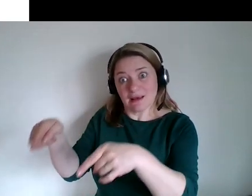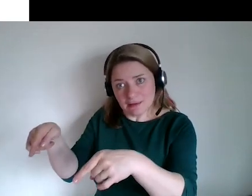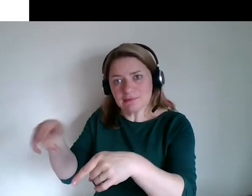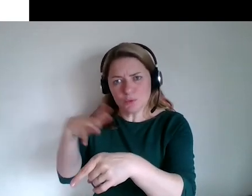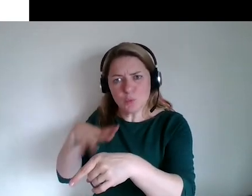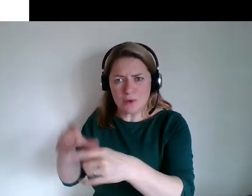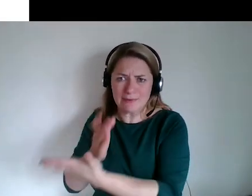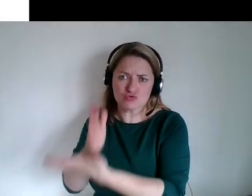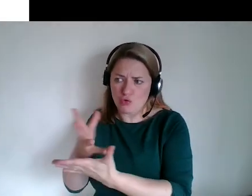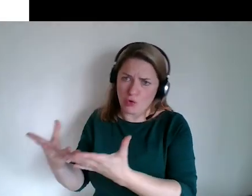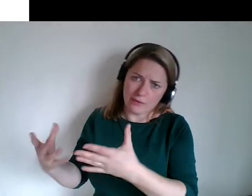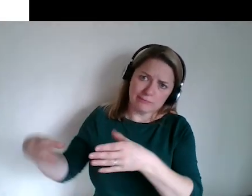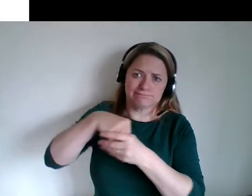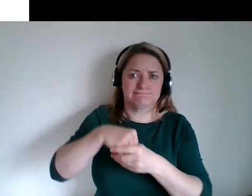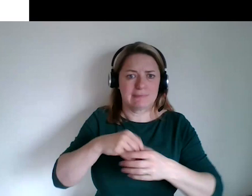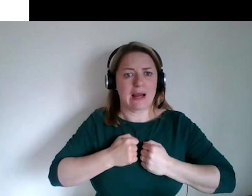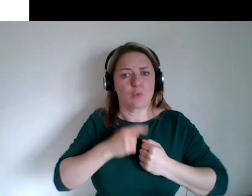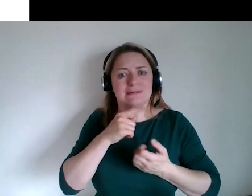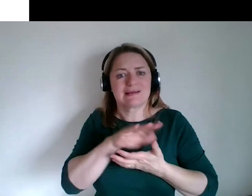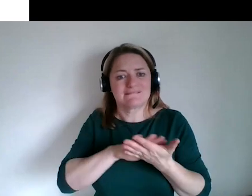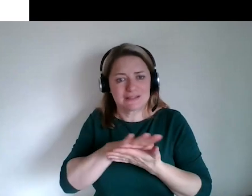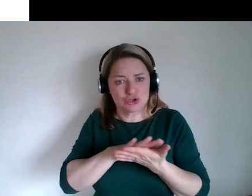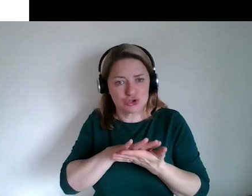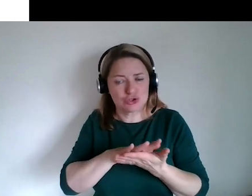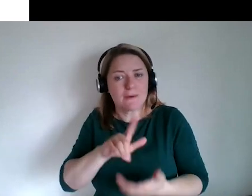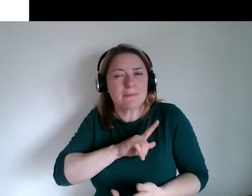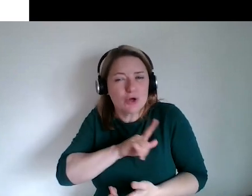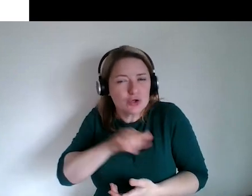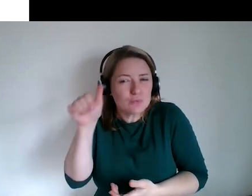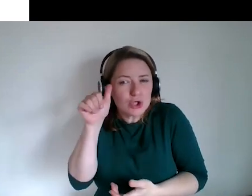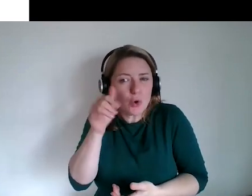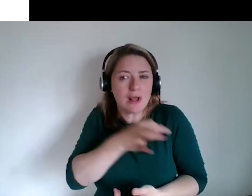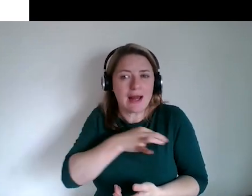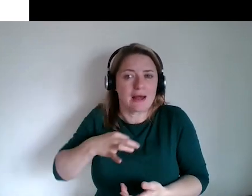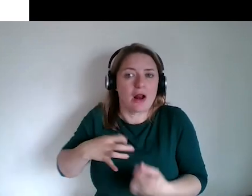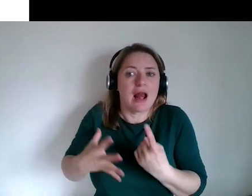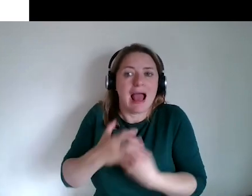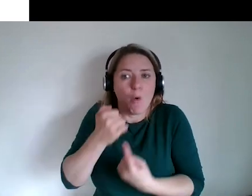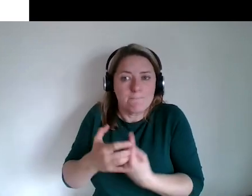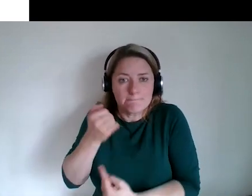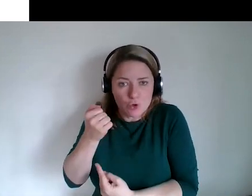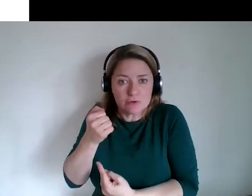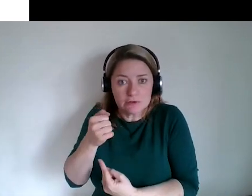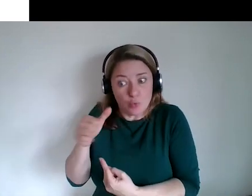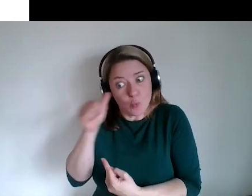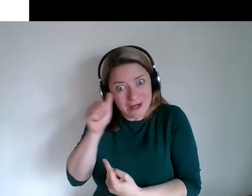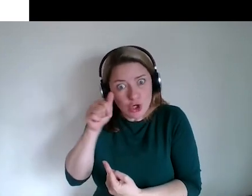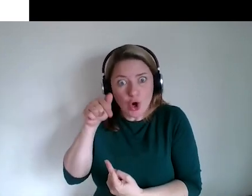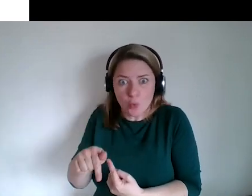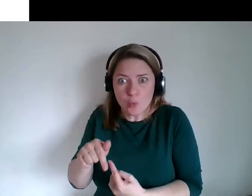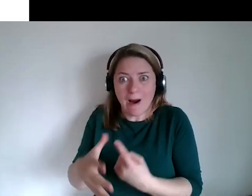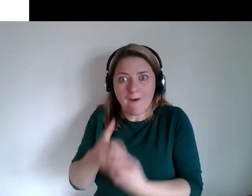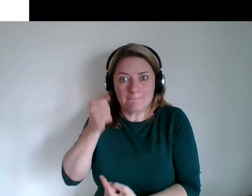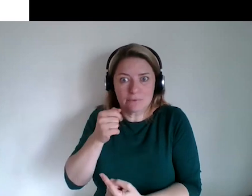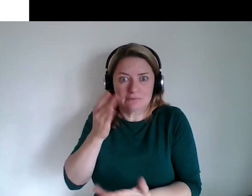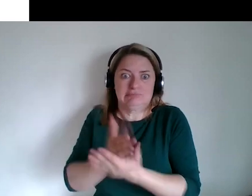heart of our definition, because we know that the outputs of clinical education research will benefit society. We know that,